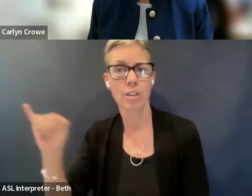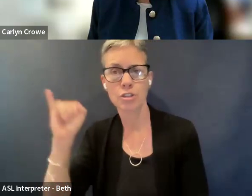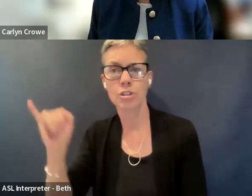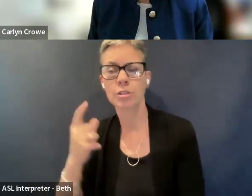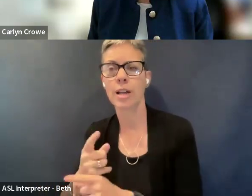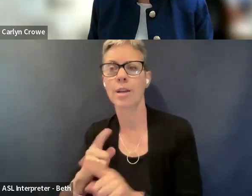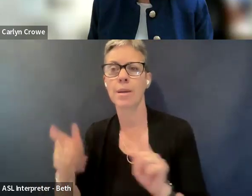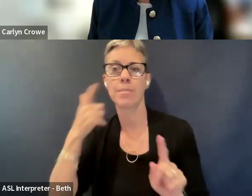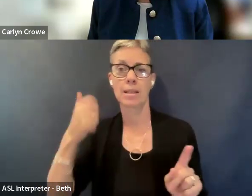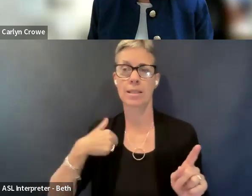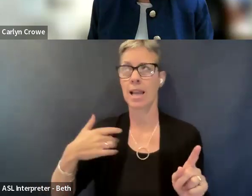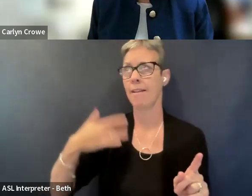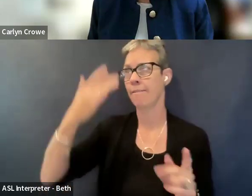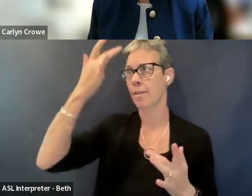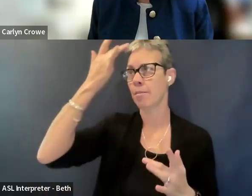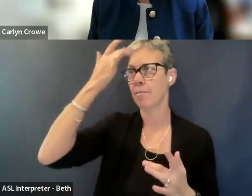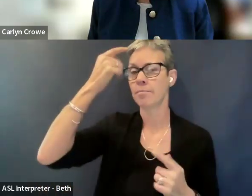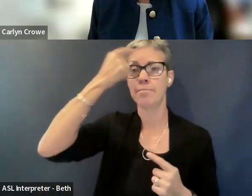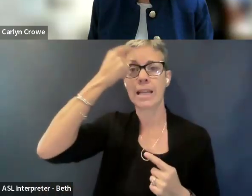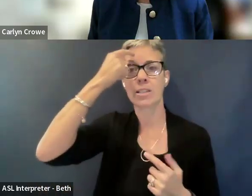I have mental illness,